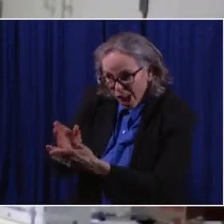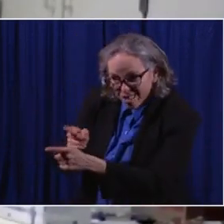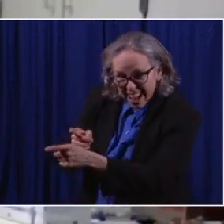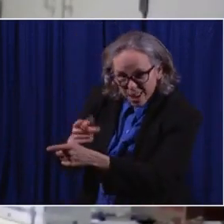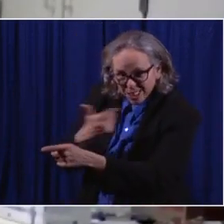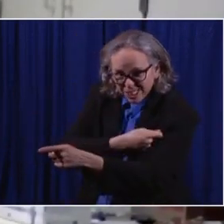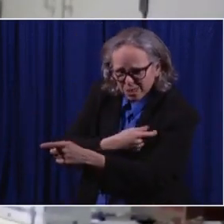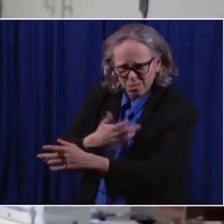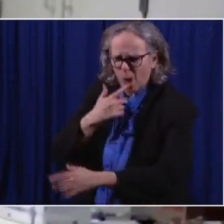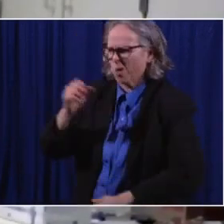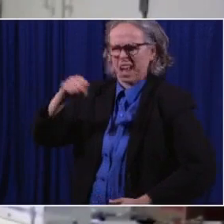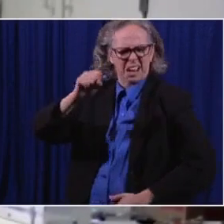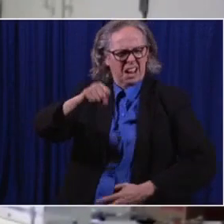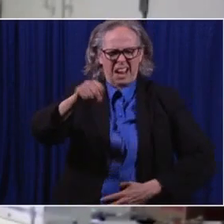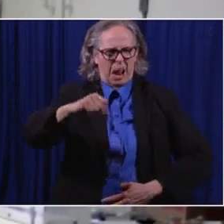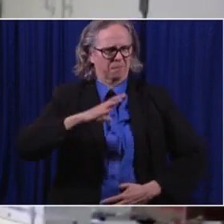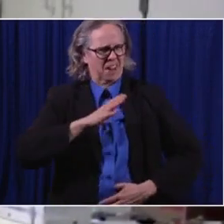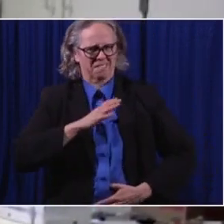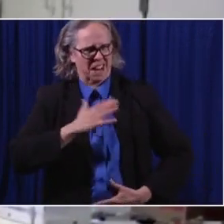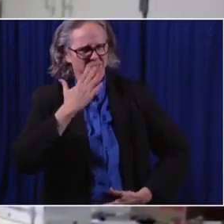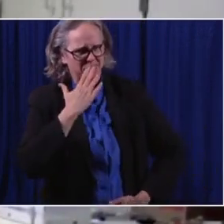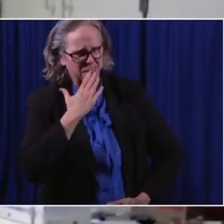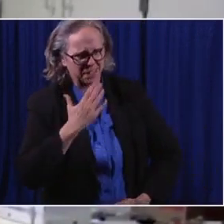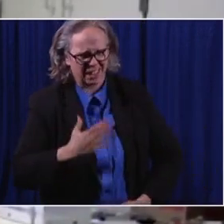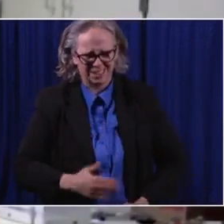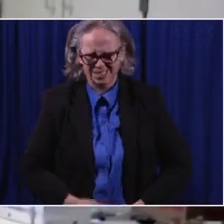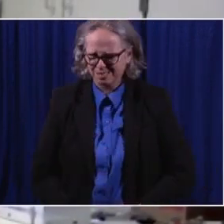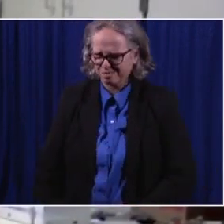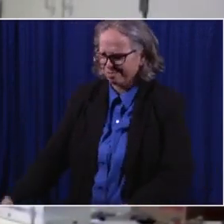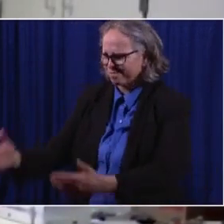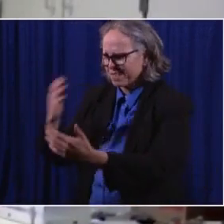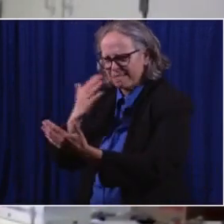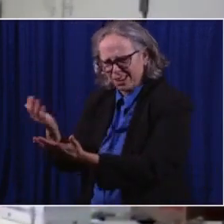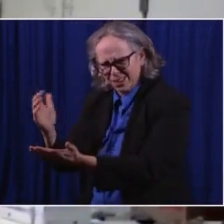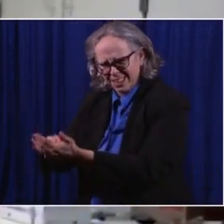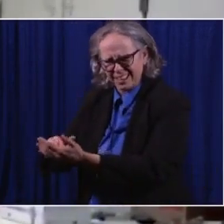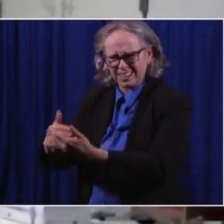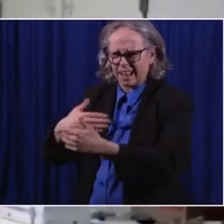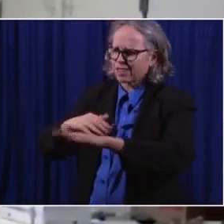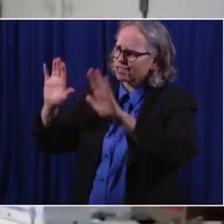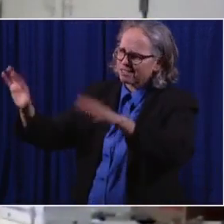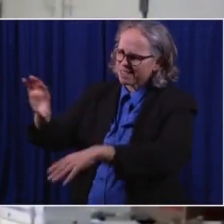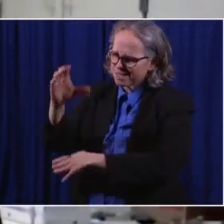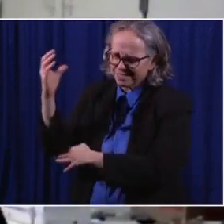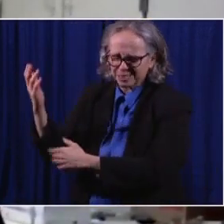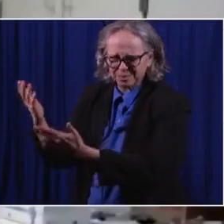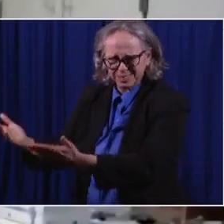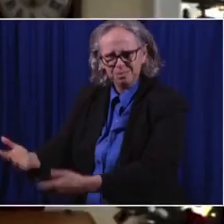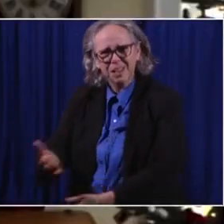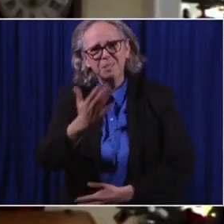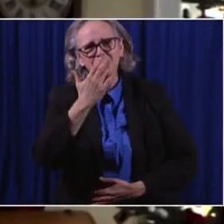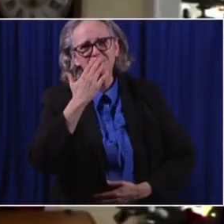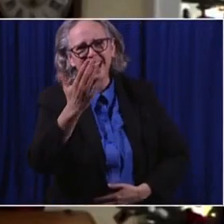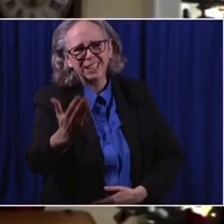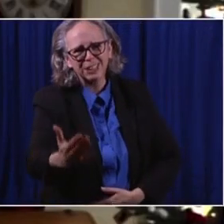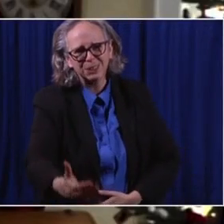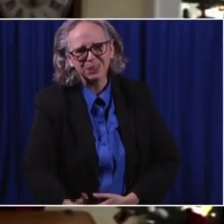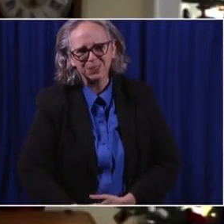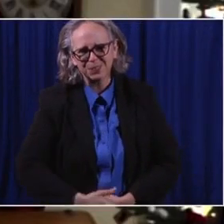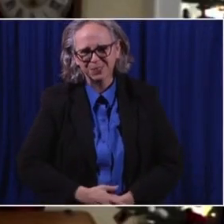Yes. Thank you very much. Hope you have a good Christmas. Thank you both of you. Thanks a lot.